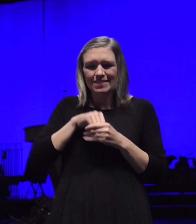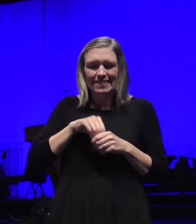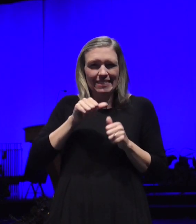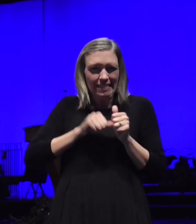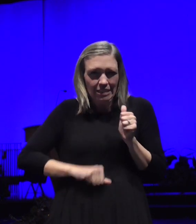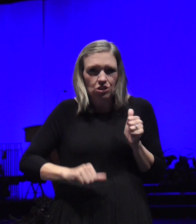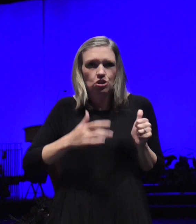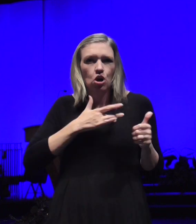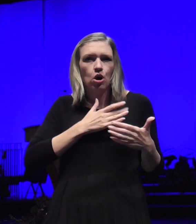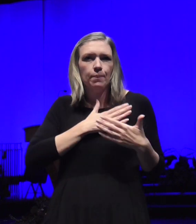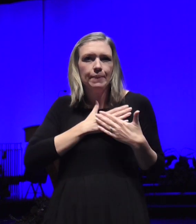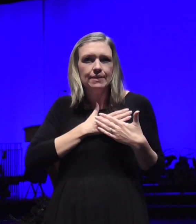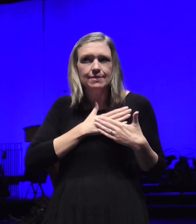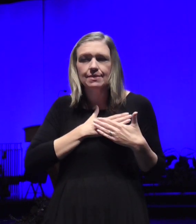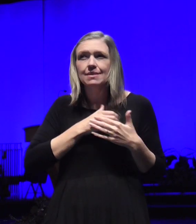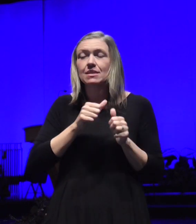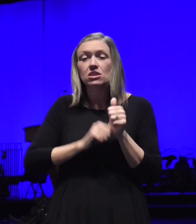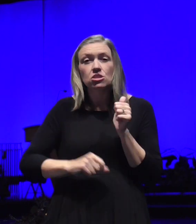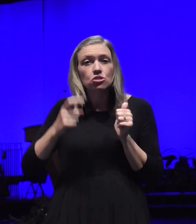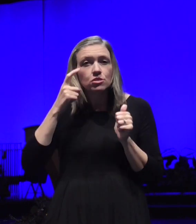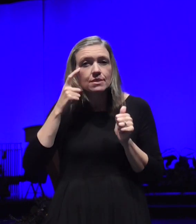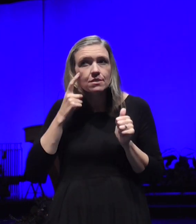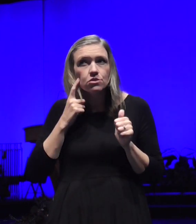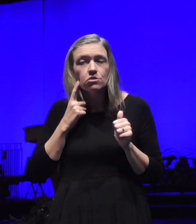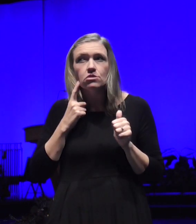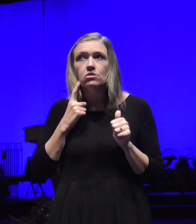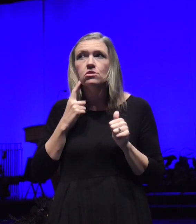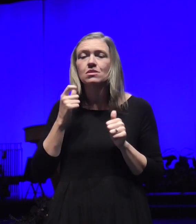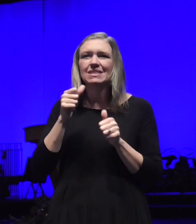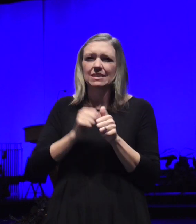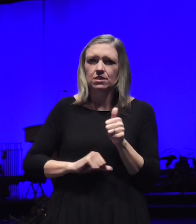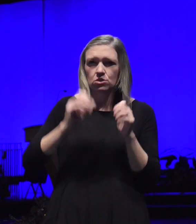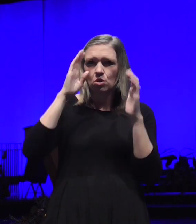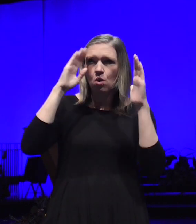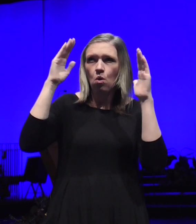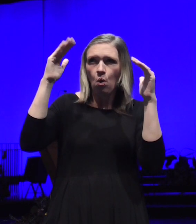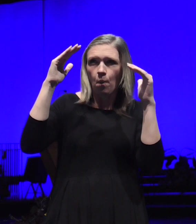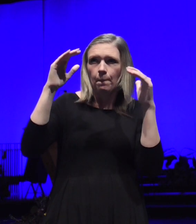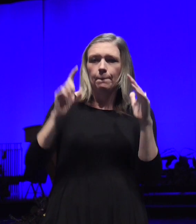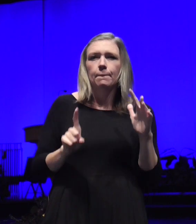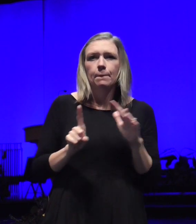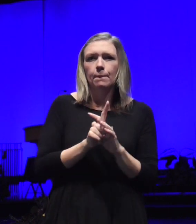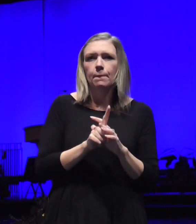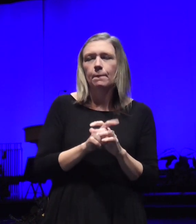each heartbeat, each tear shed, and every hope reborn.